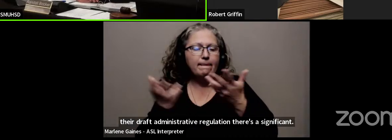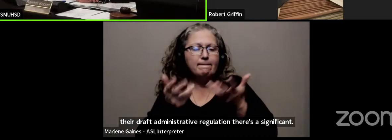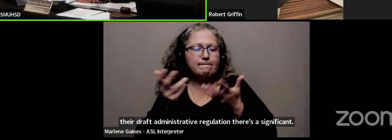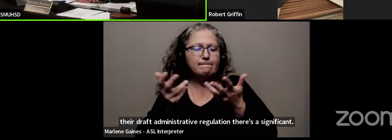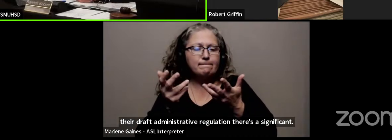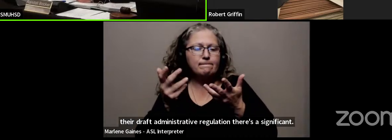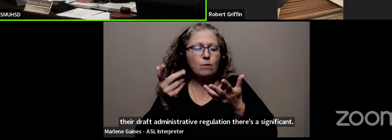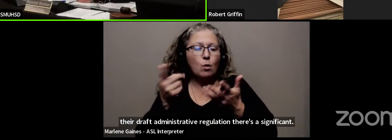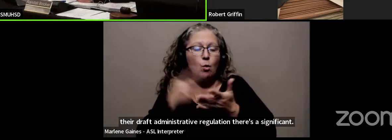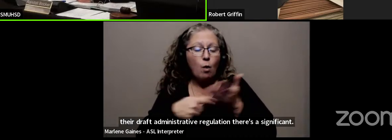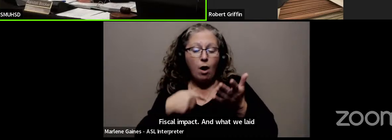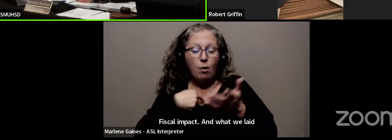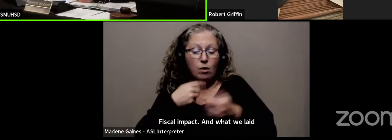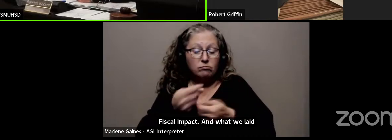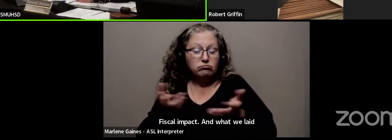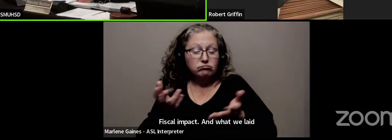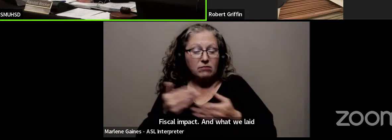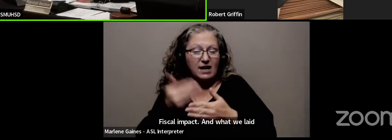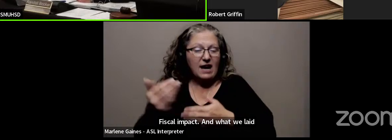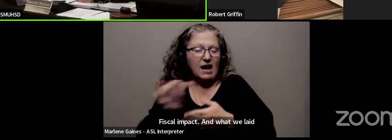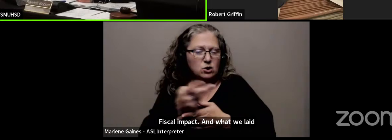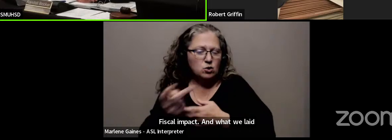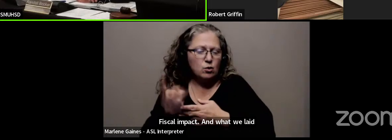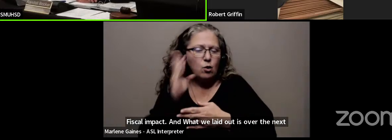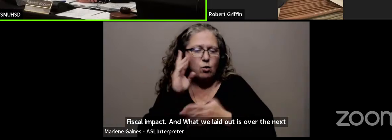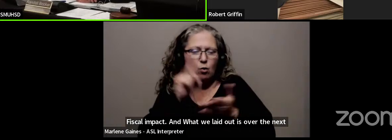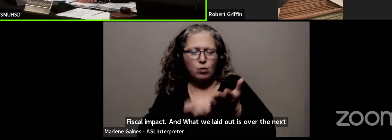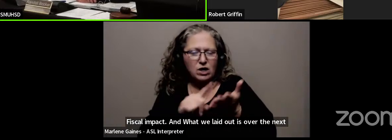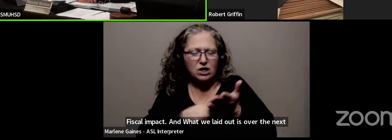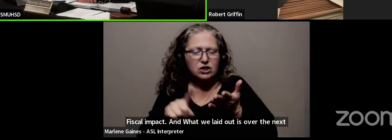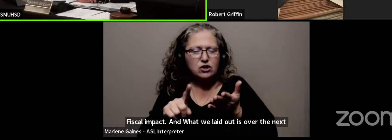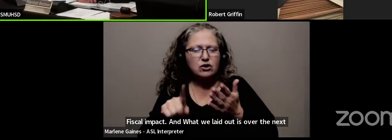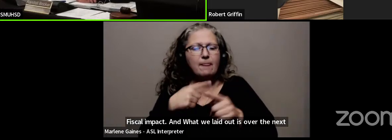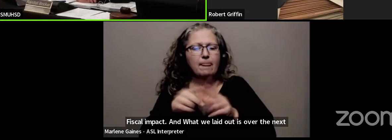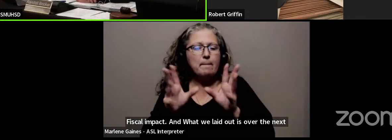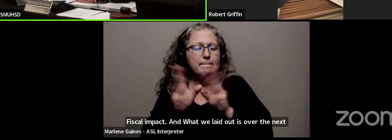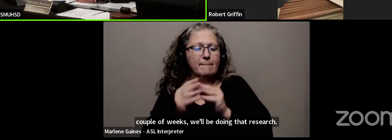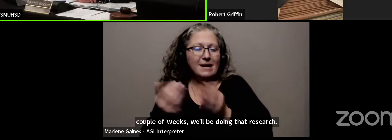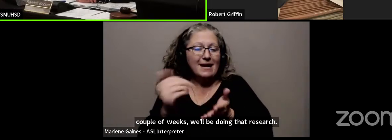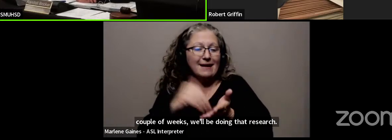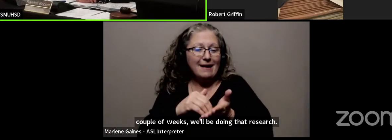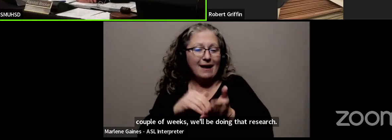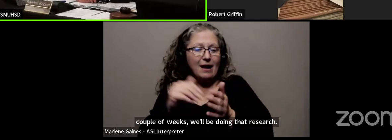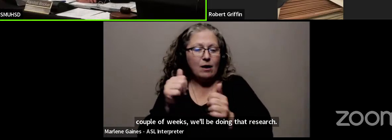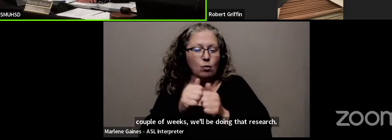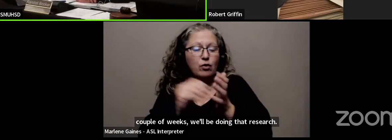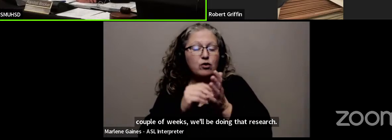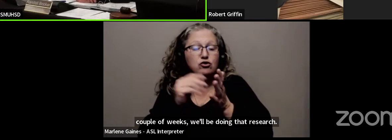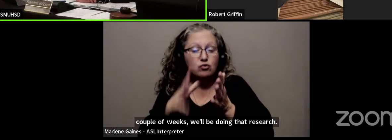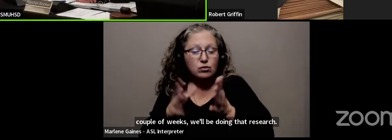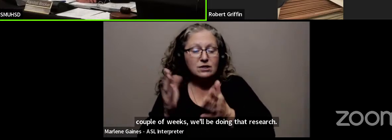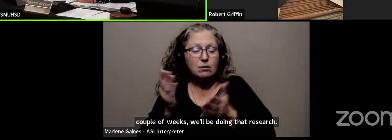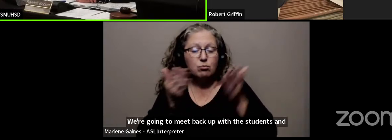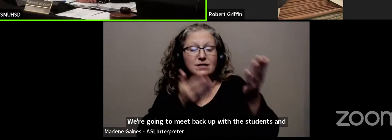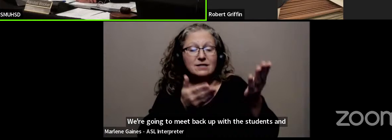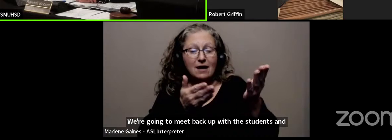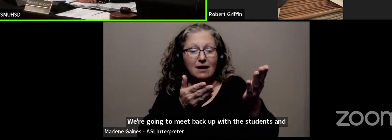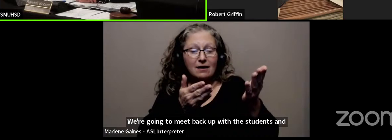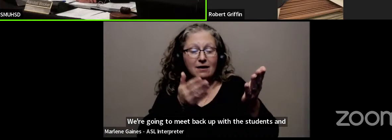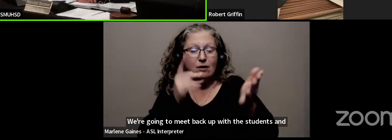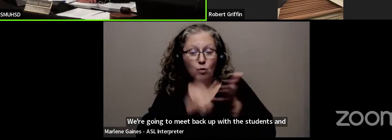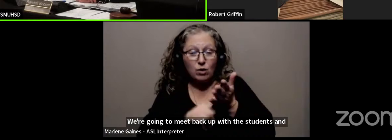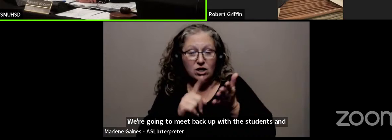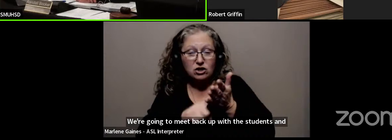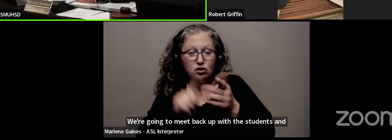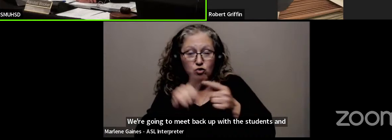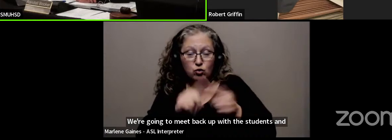What we laid out is over the next couple of weeks, we'll be doing that research. We're going to meet back up with the students and present that research to them, that data